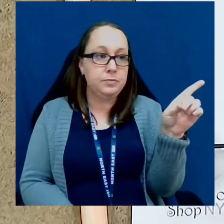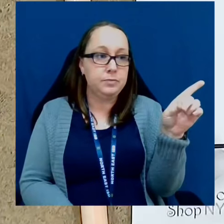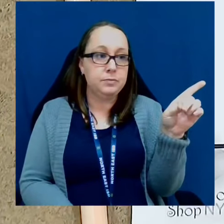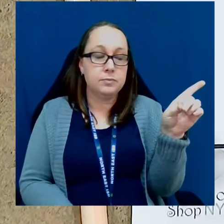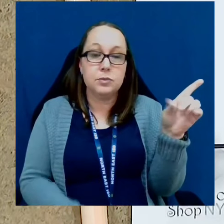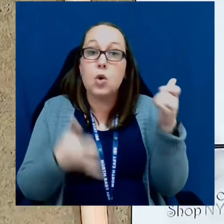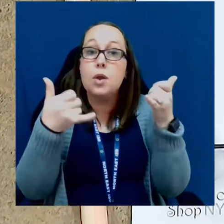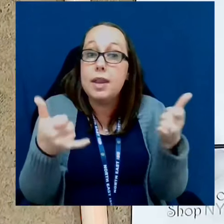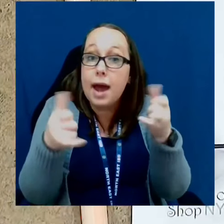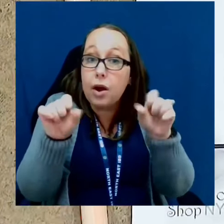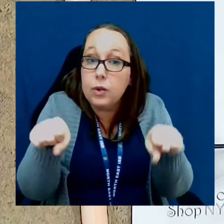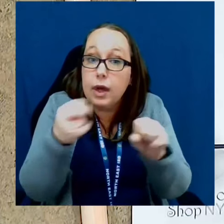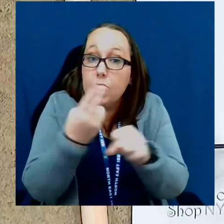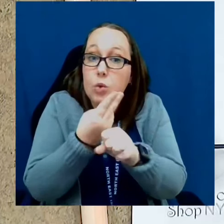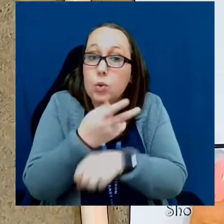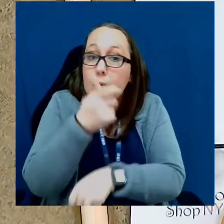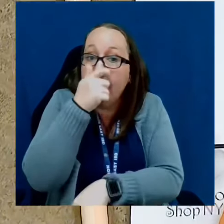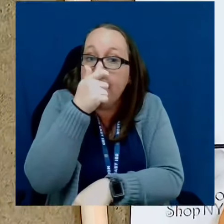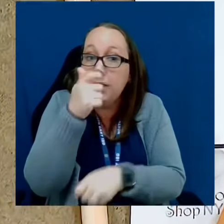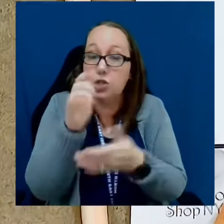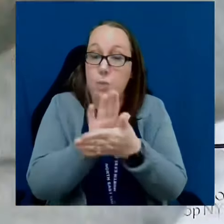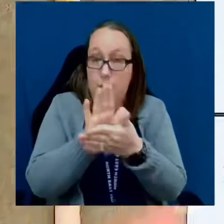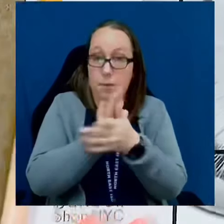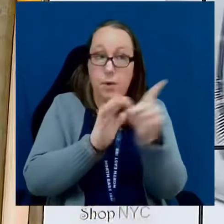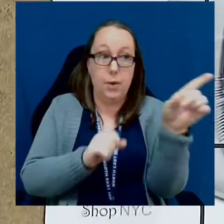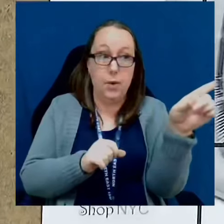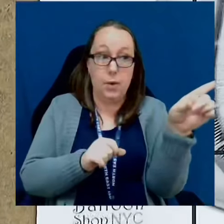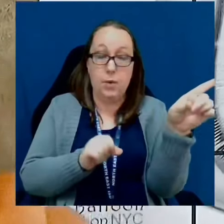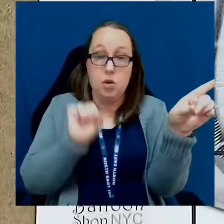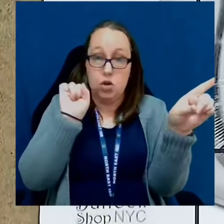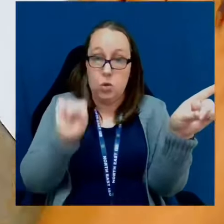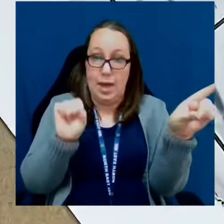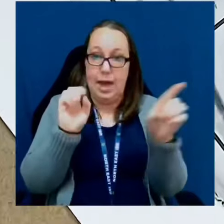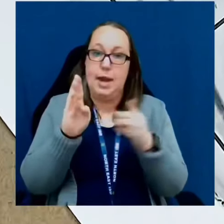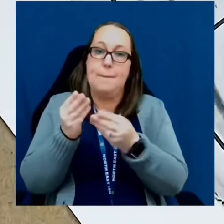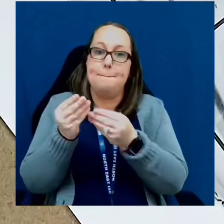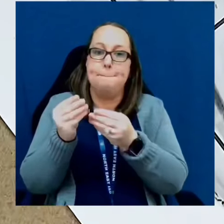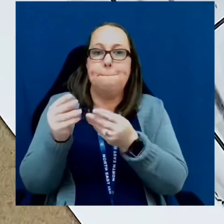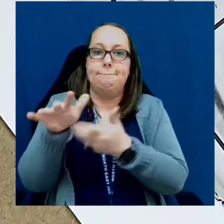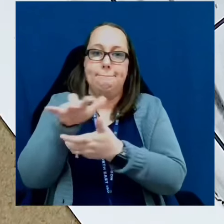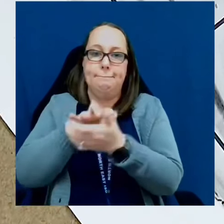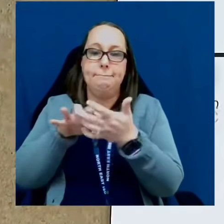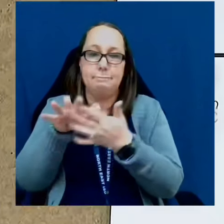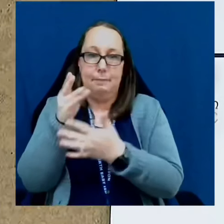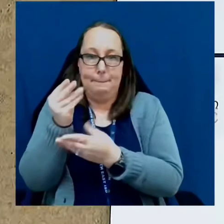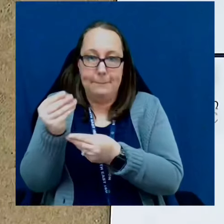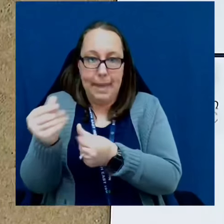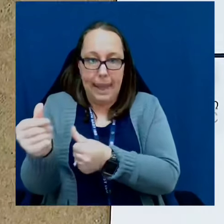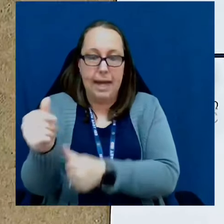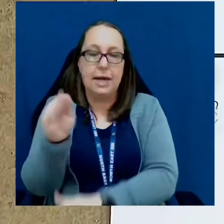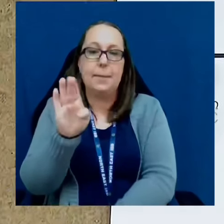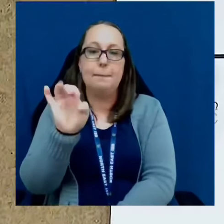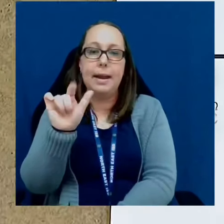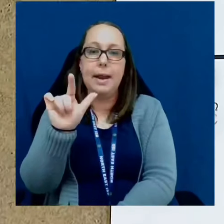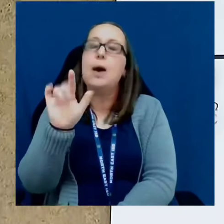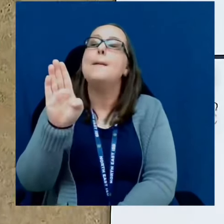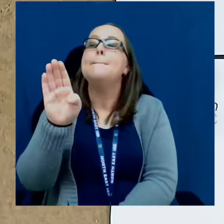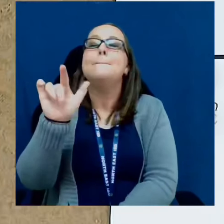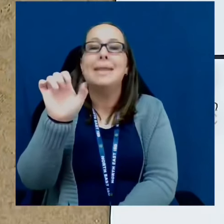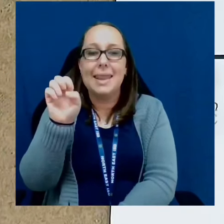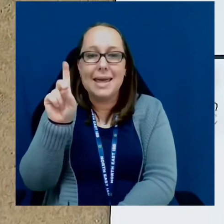Now comes the tissue. You can use the tissue to blend areas on your paper. Remember not to use your finger to do that. Now